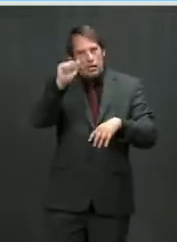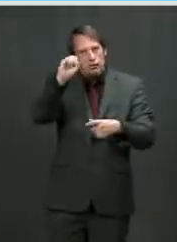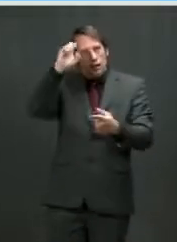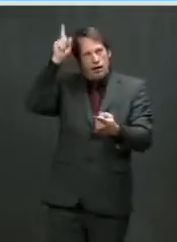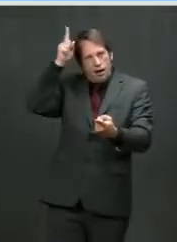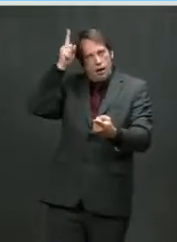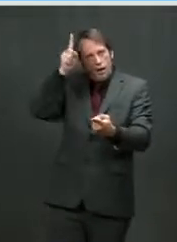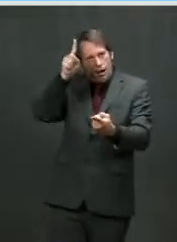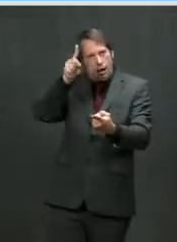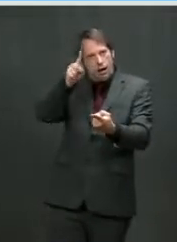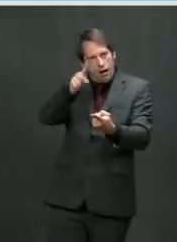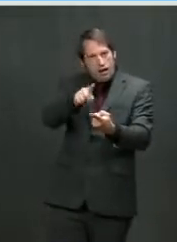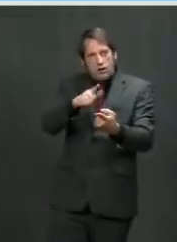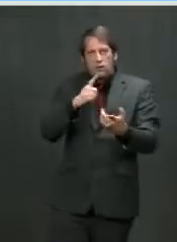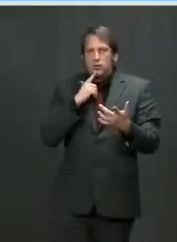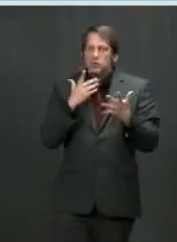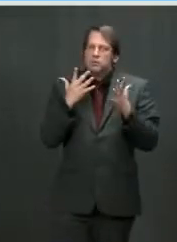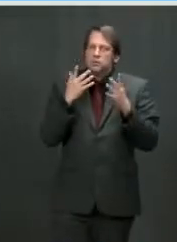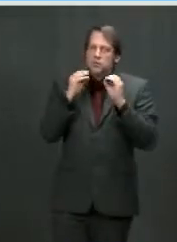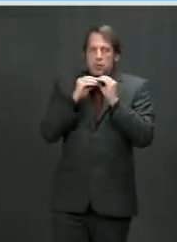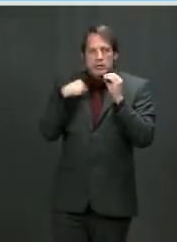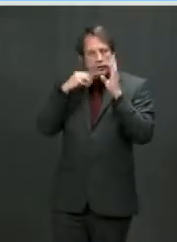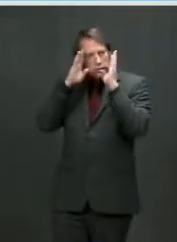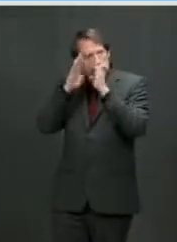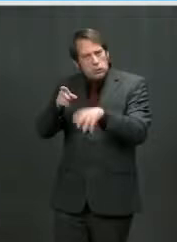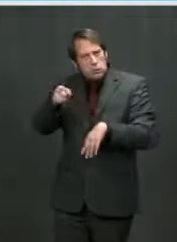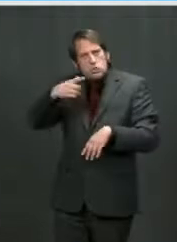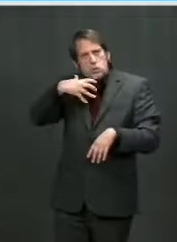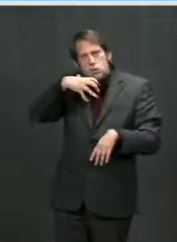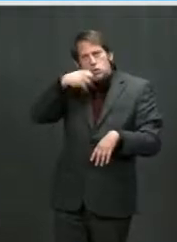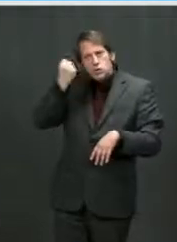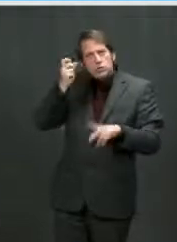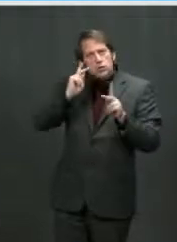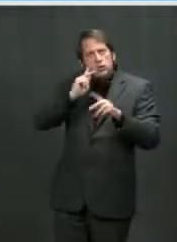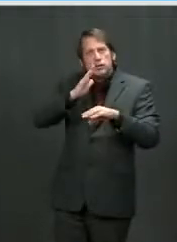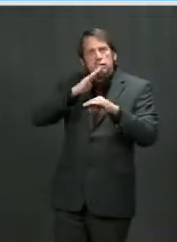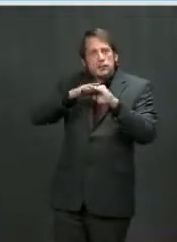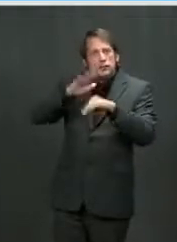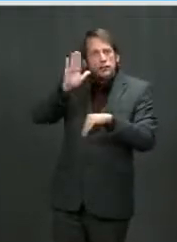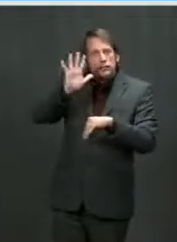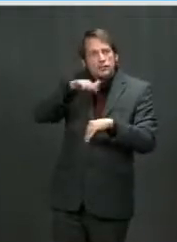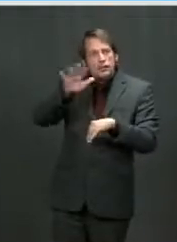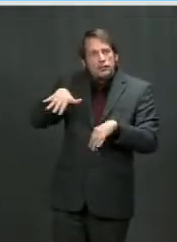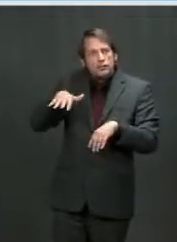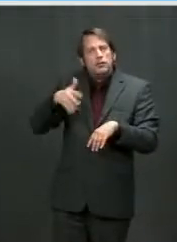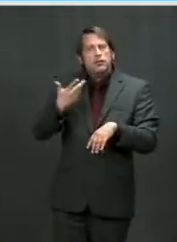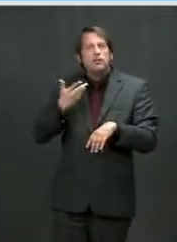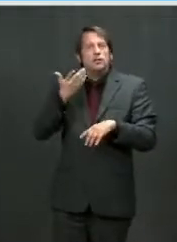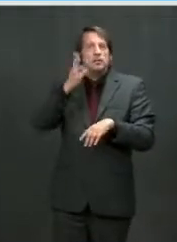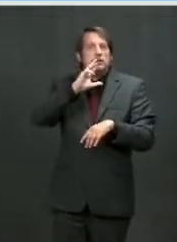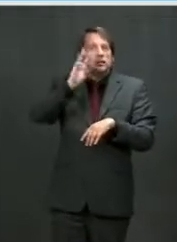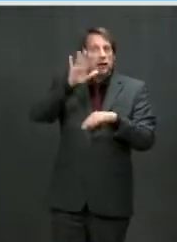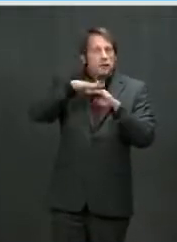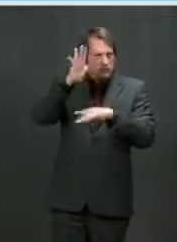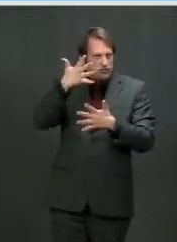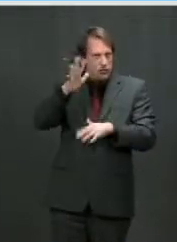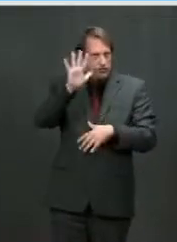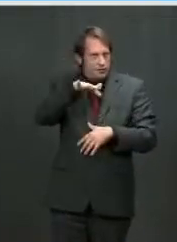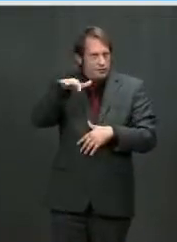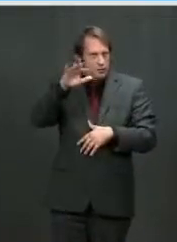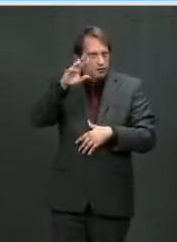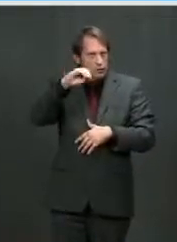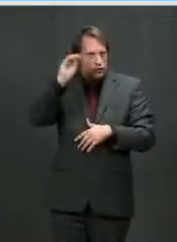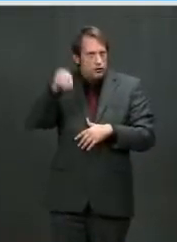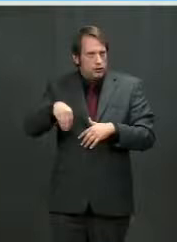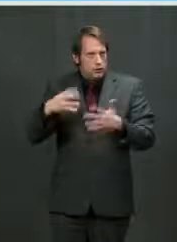over 55% of adults over 65 and older are fully vaccinated, protecting those that we were so vulnerable a